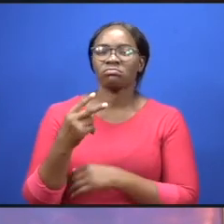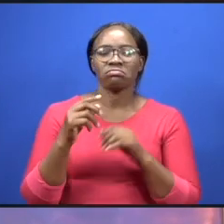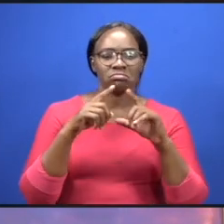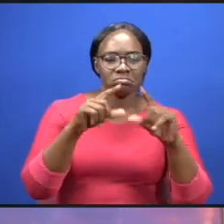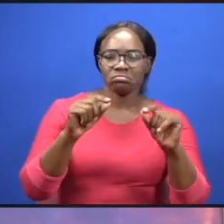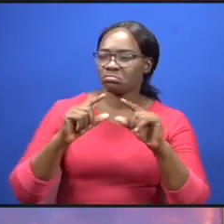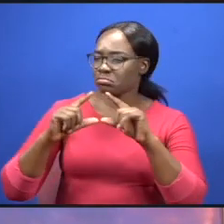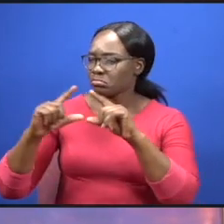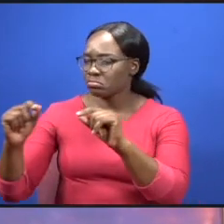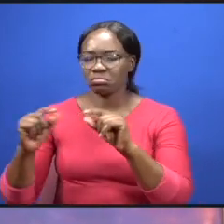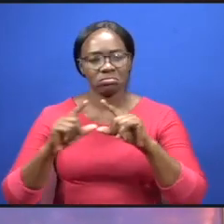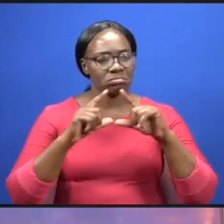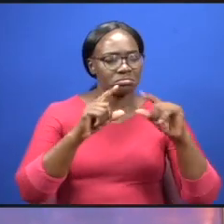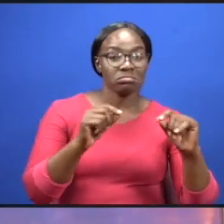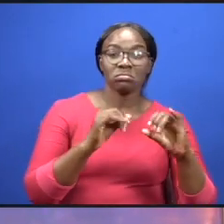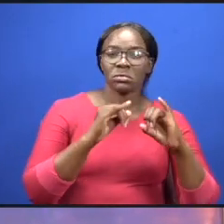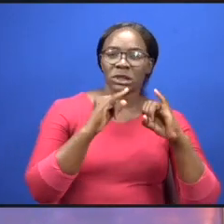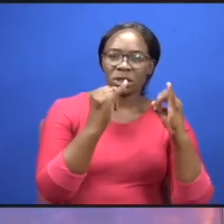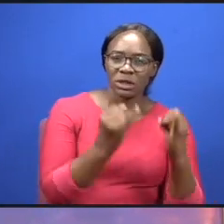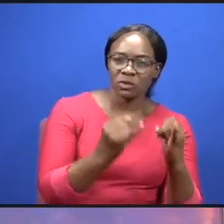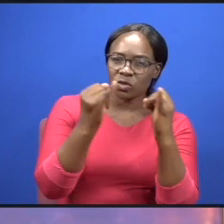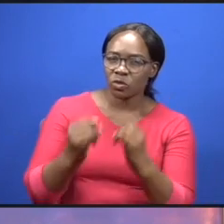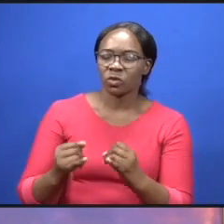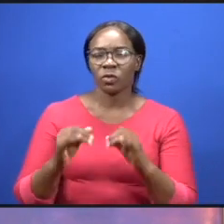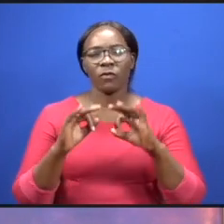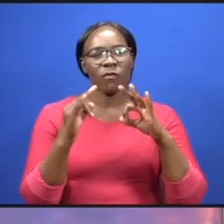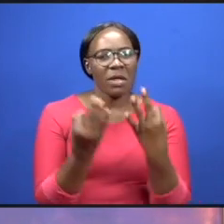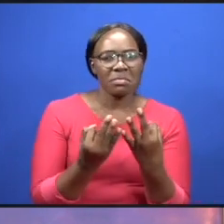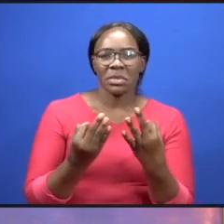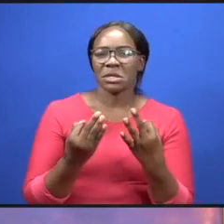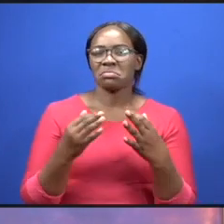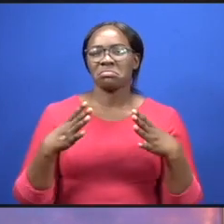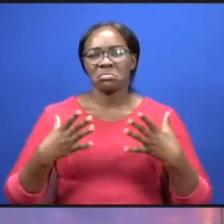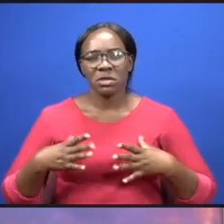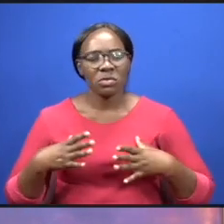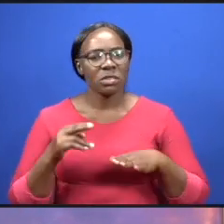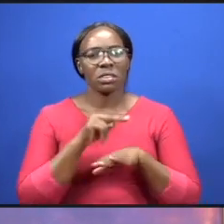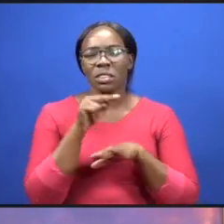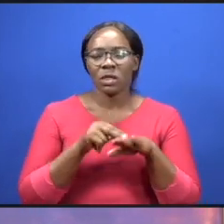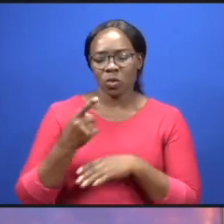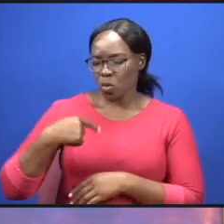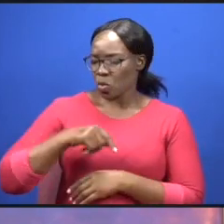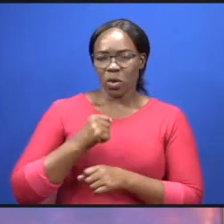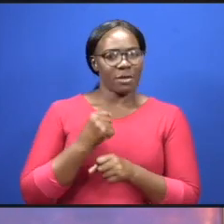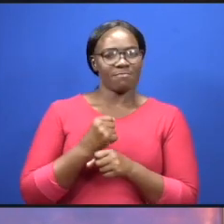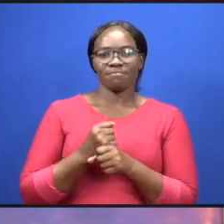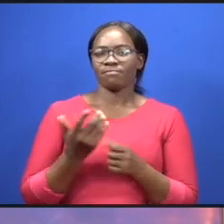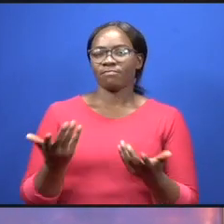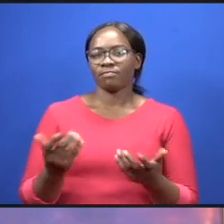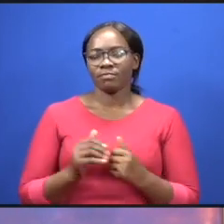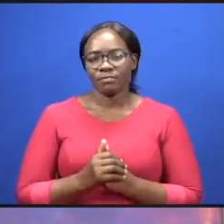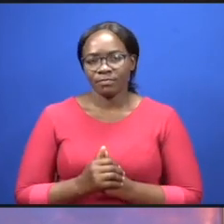to individuals, to families, to the church, to the nation. How then shall we respond to his